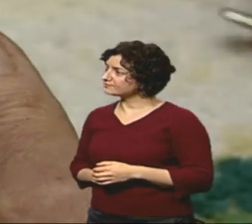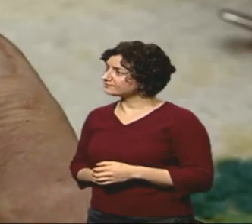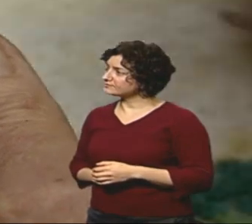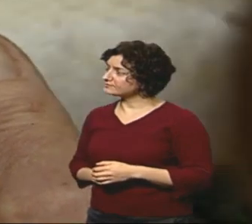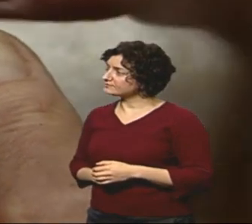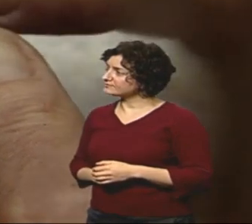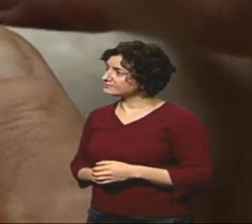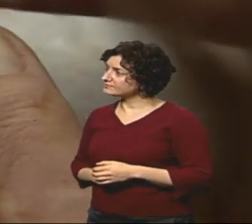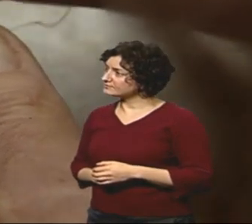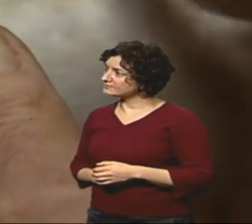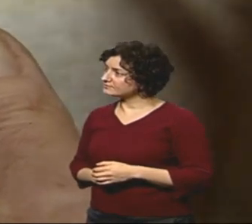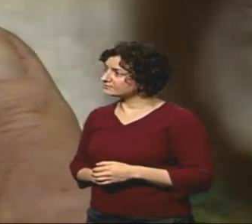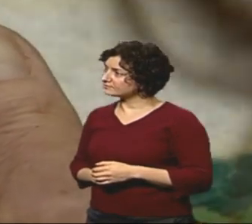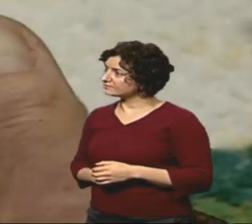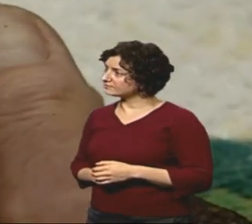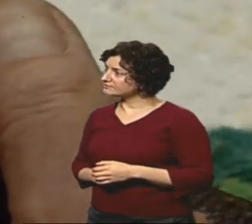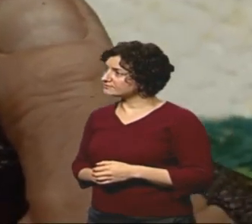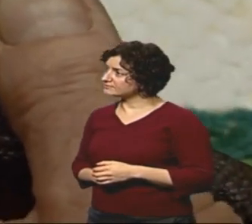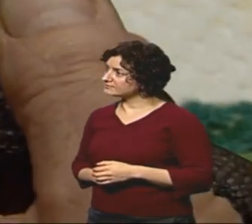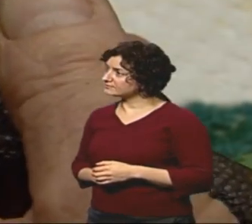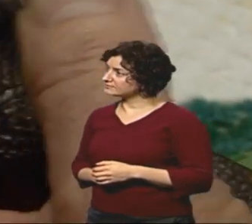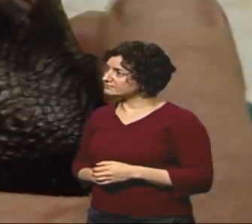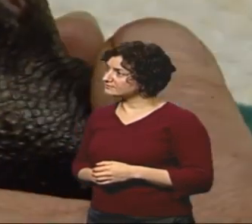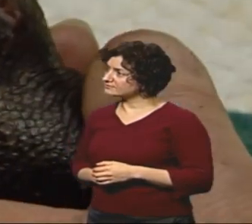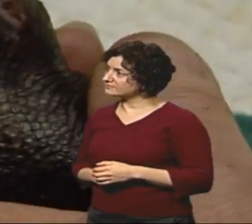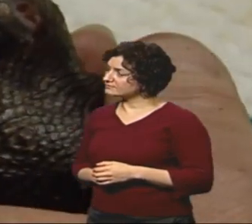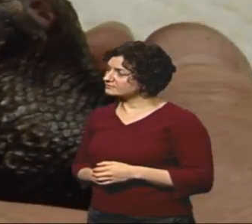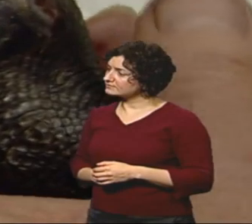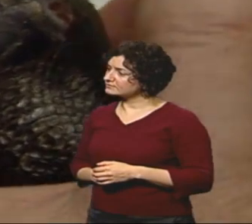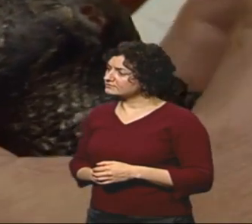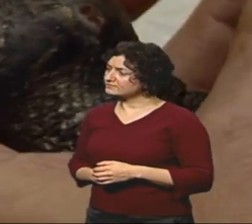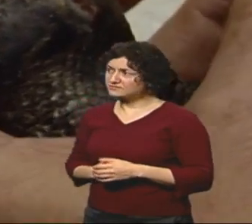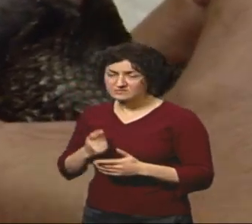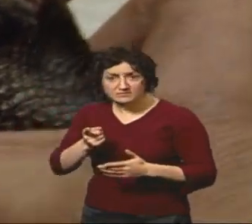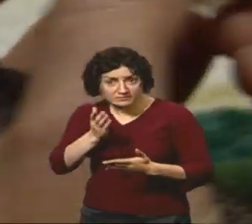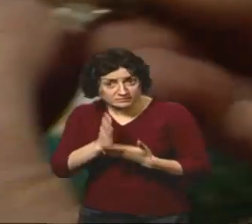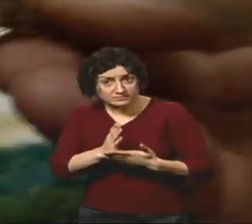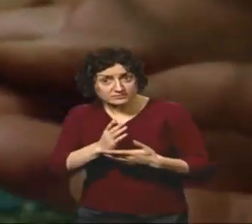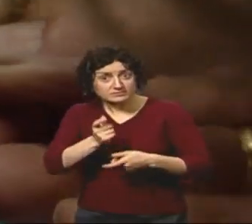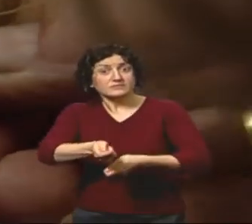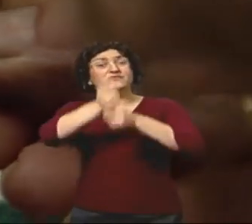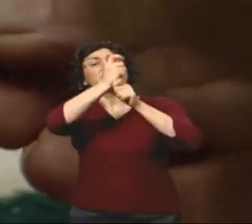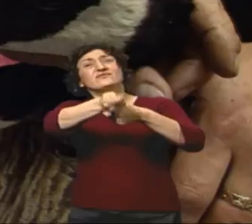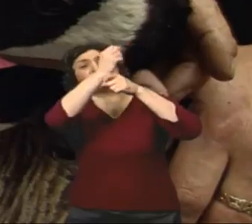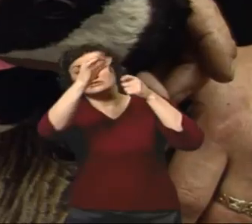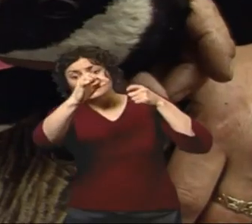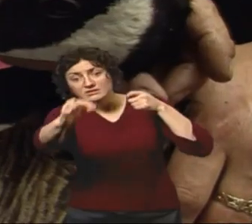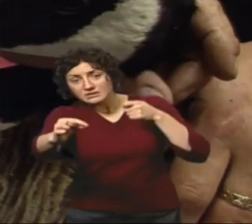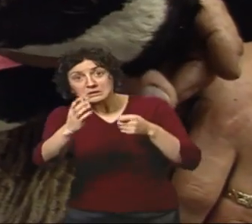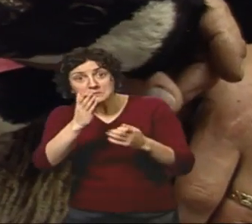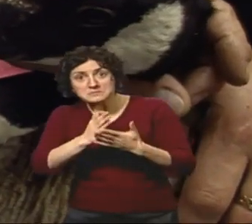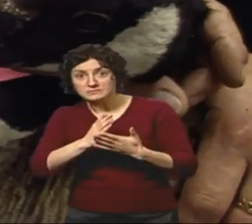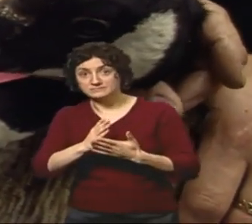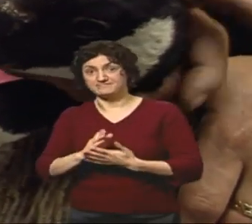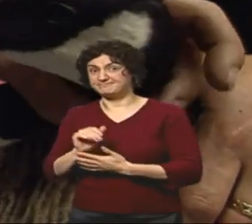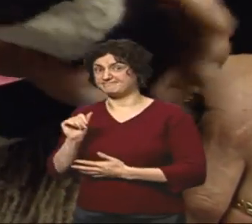way through. How tight that was in there too. It's a tiny little loop on that line. Do you think it's fishing line or is it? Oh yeah,